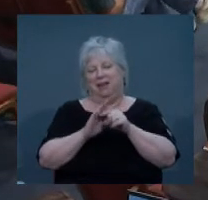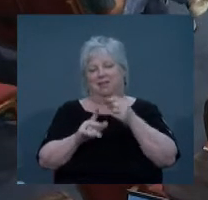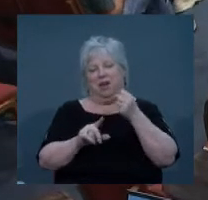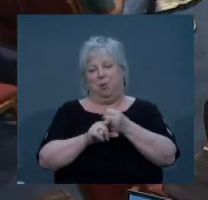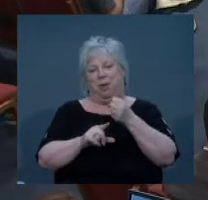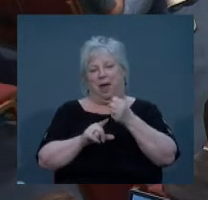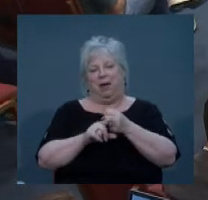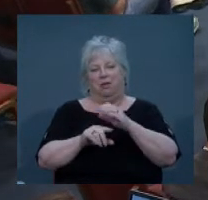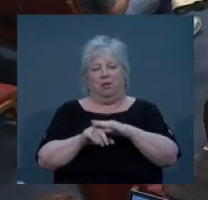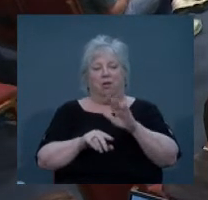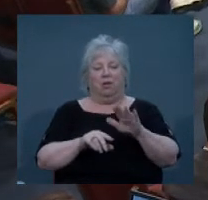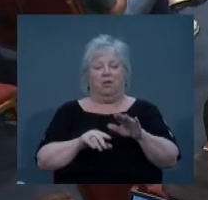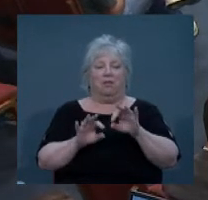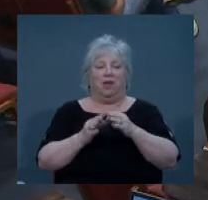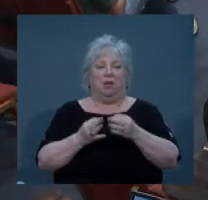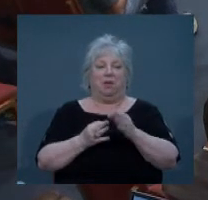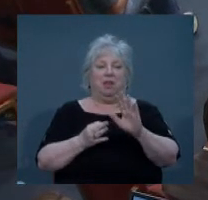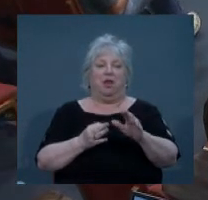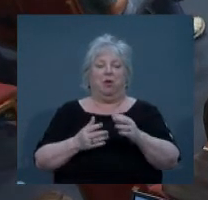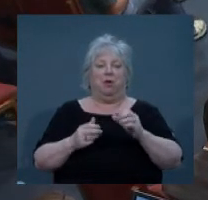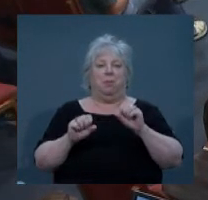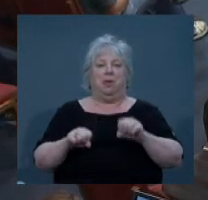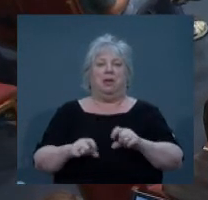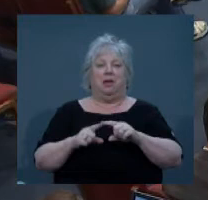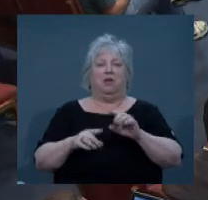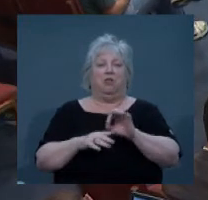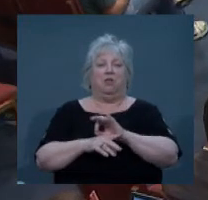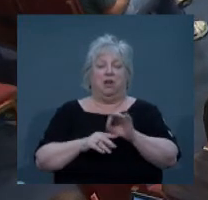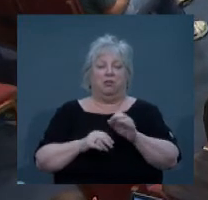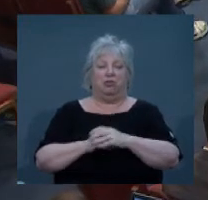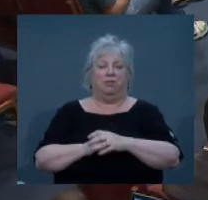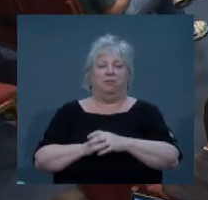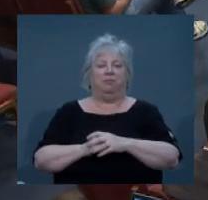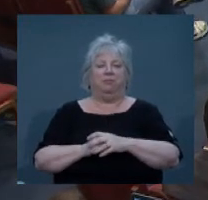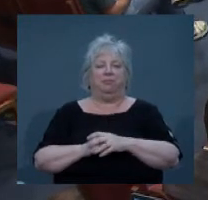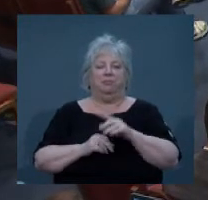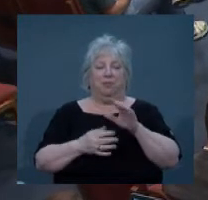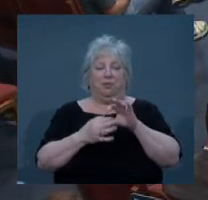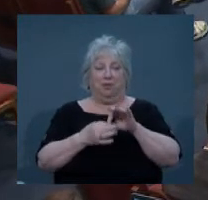their ability to function. On that point,